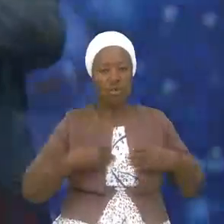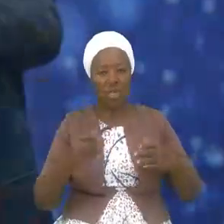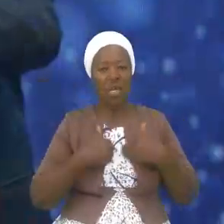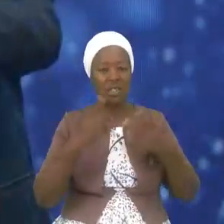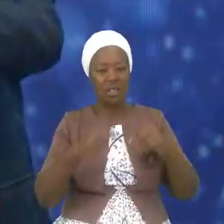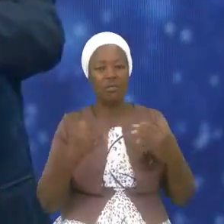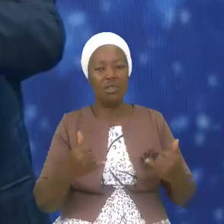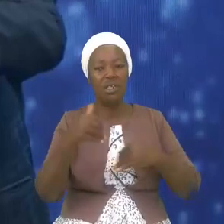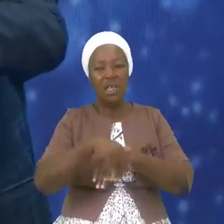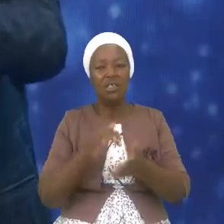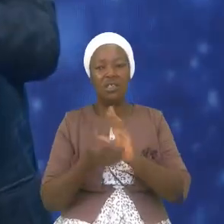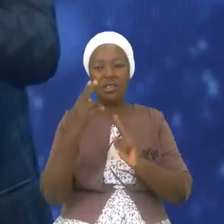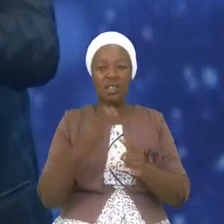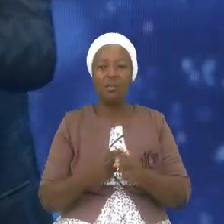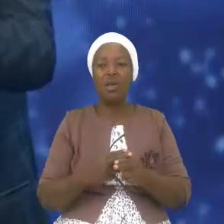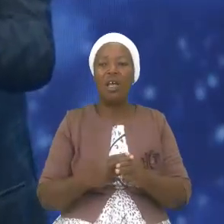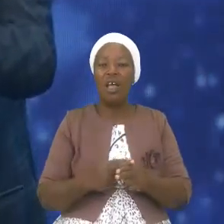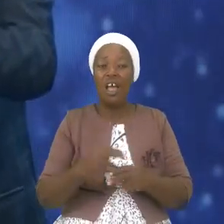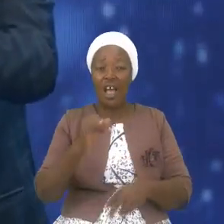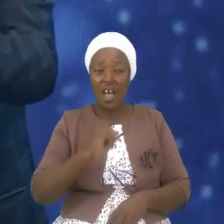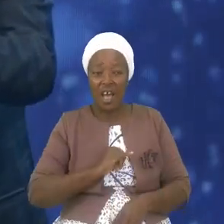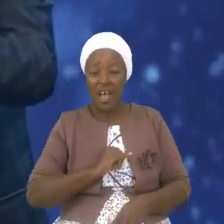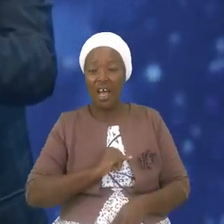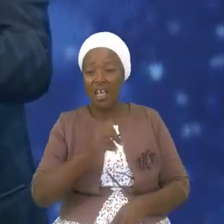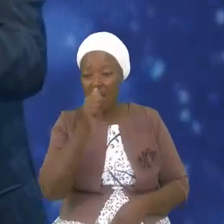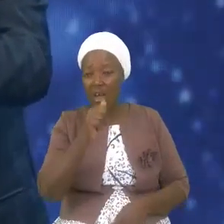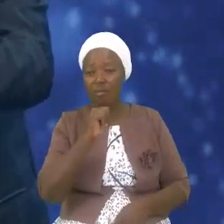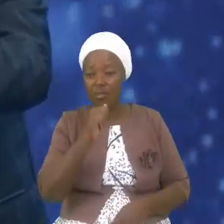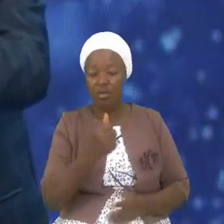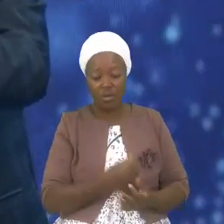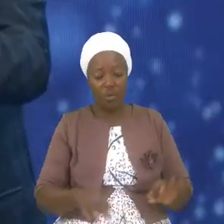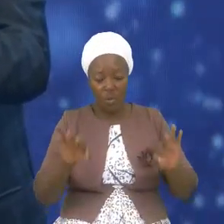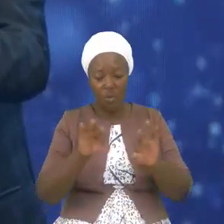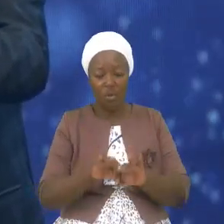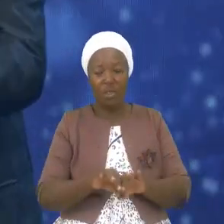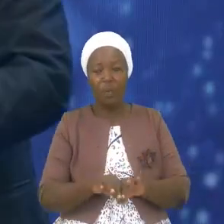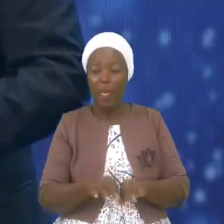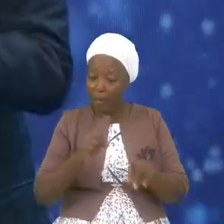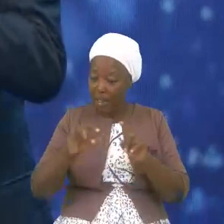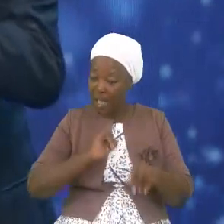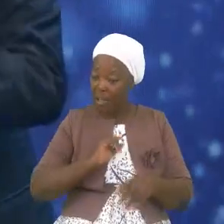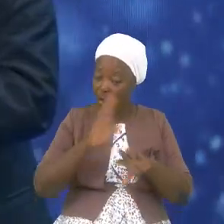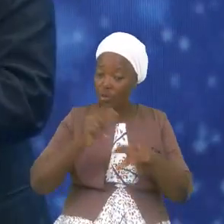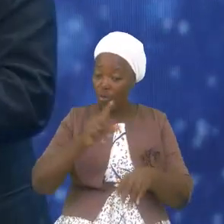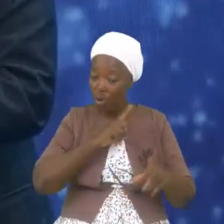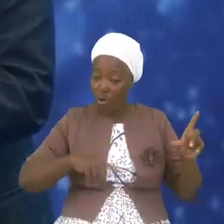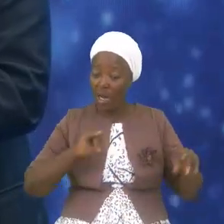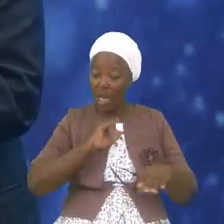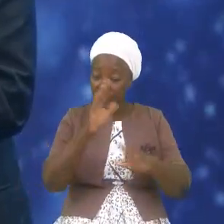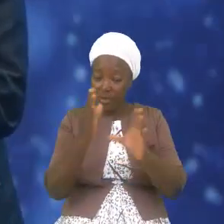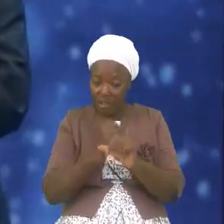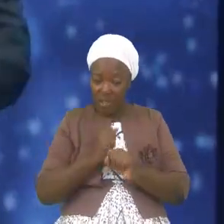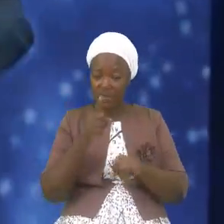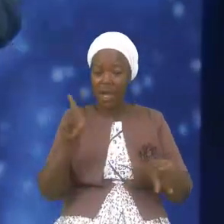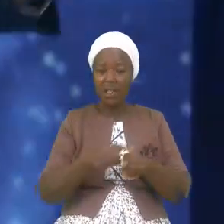call you Lord. I receive you as Lord. I know you are the Lord of my life, every circumstance in